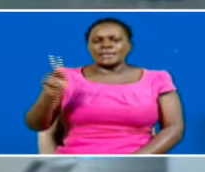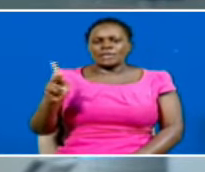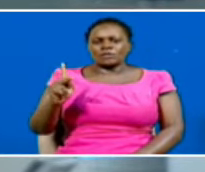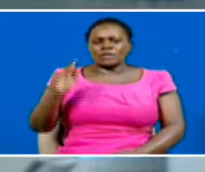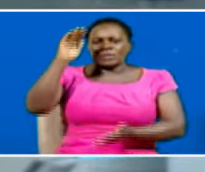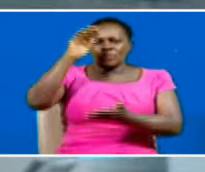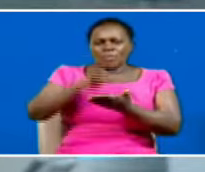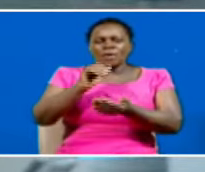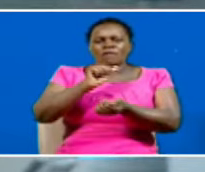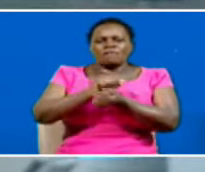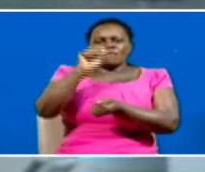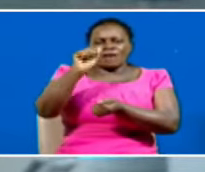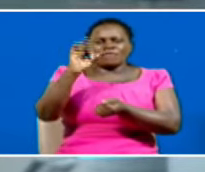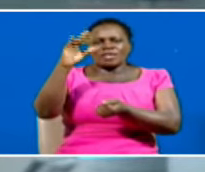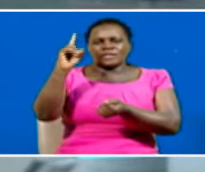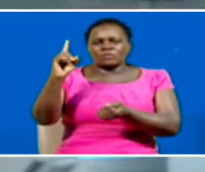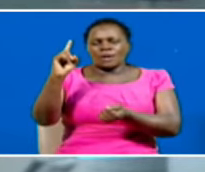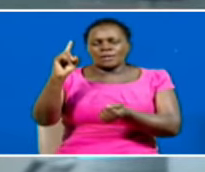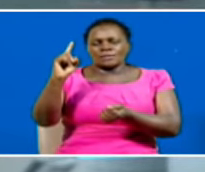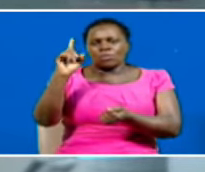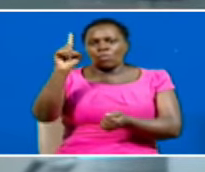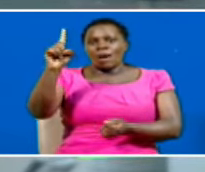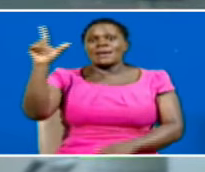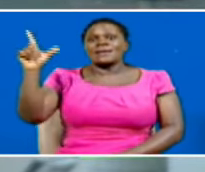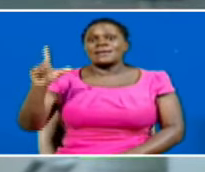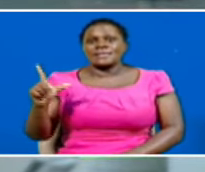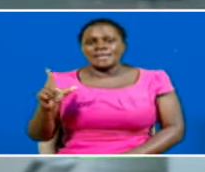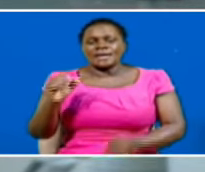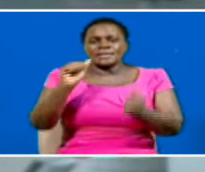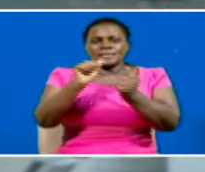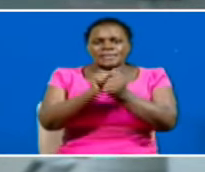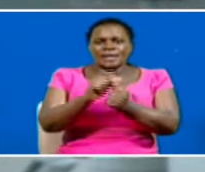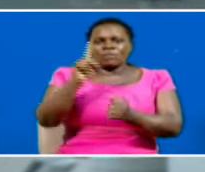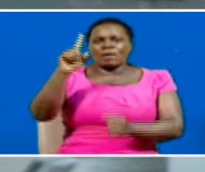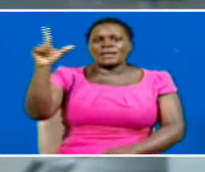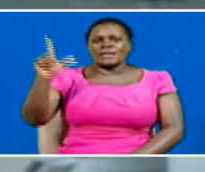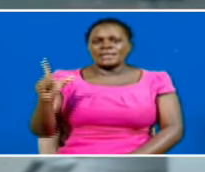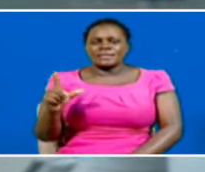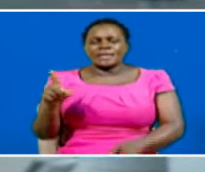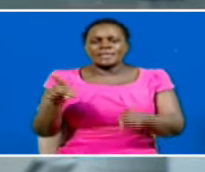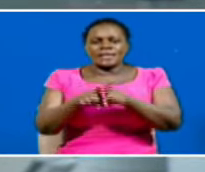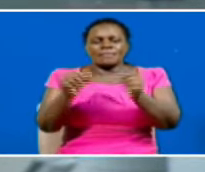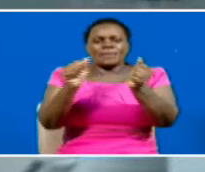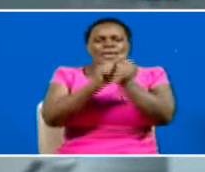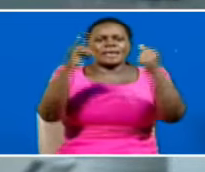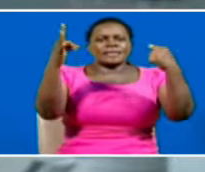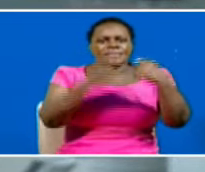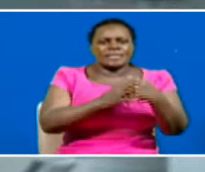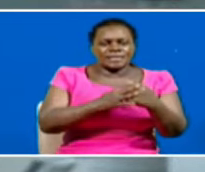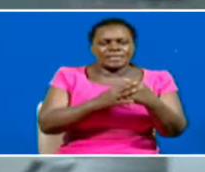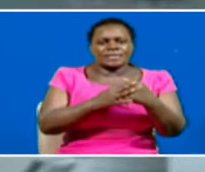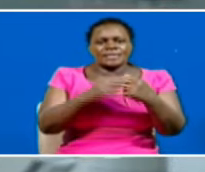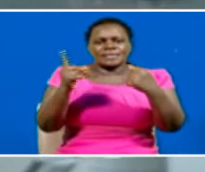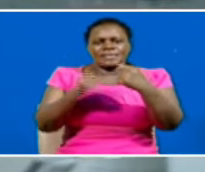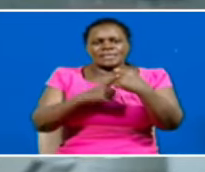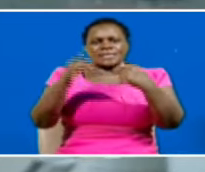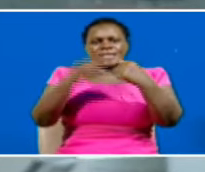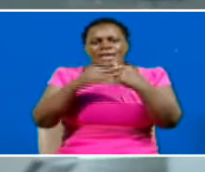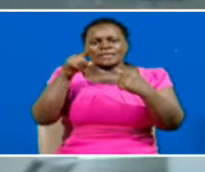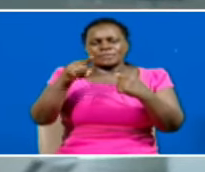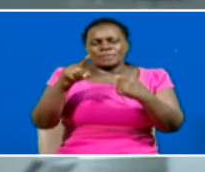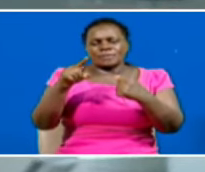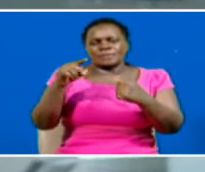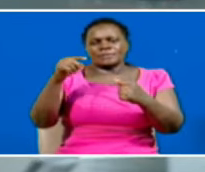by 5 shillings and 31 cents per litre, 10 shillings per litre and 18 shillings and 68 cents per